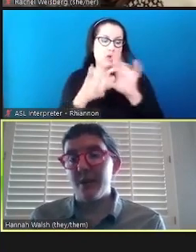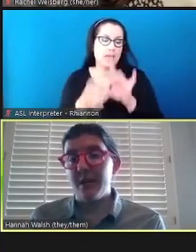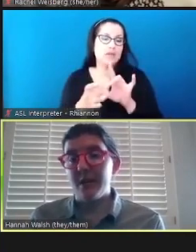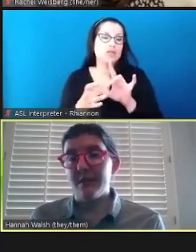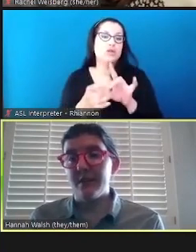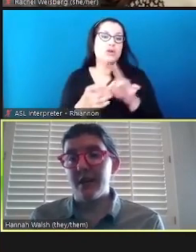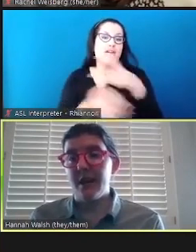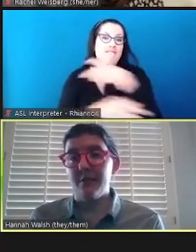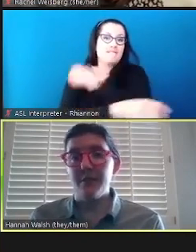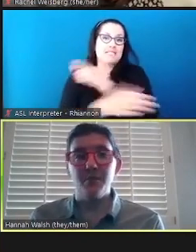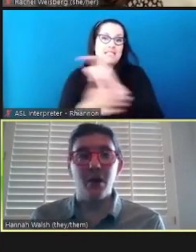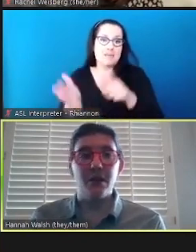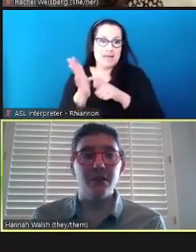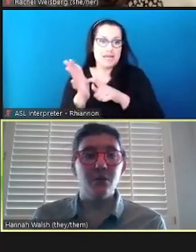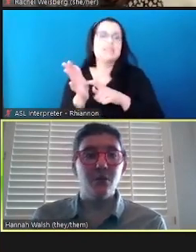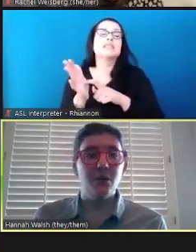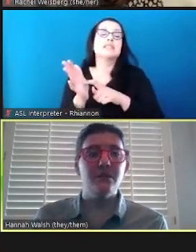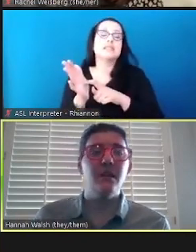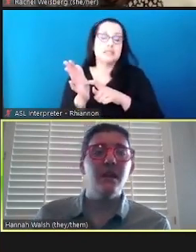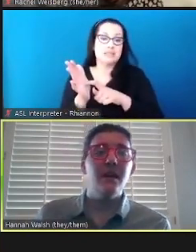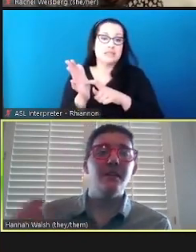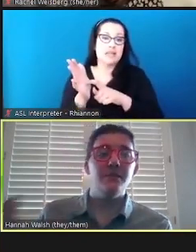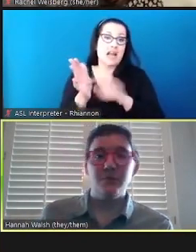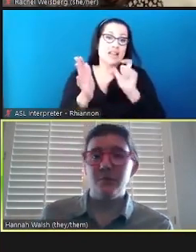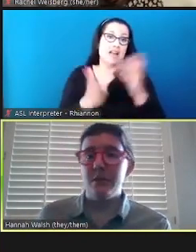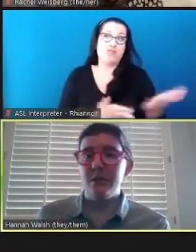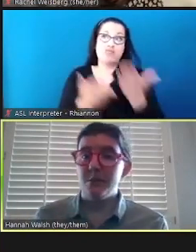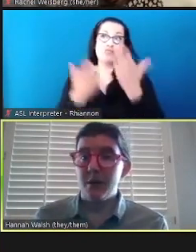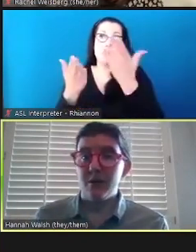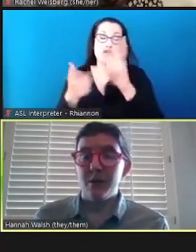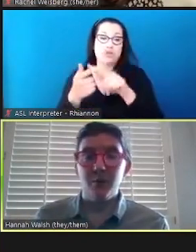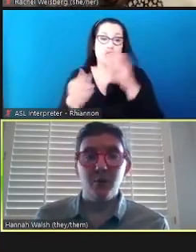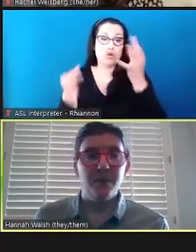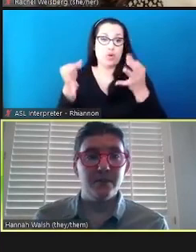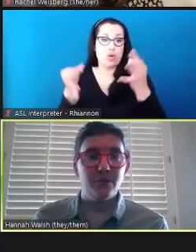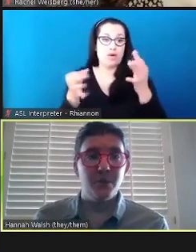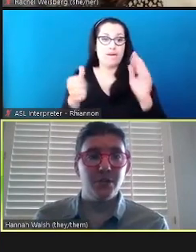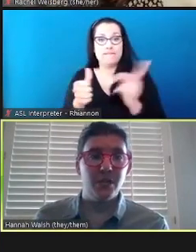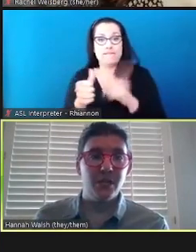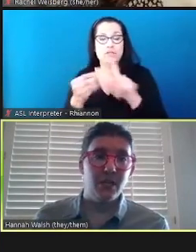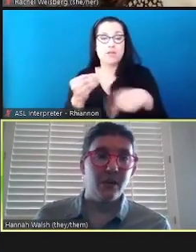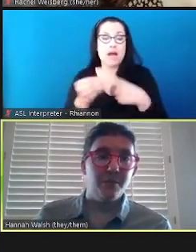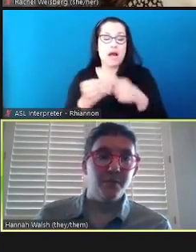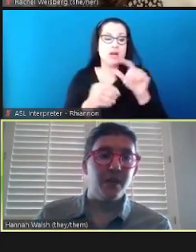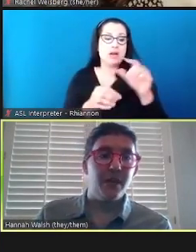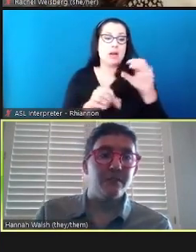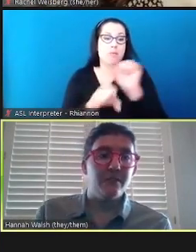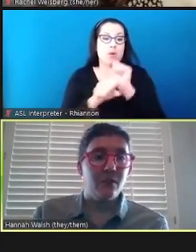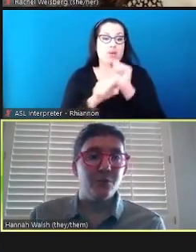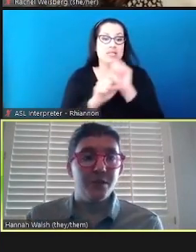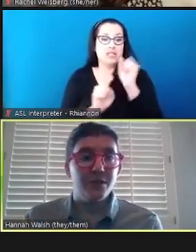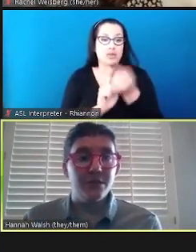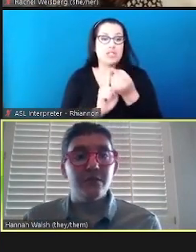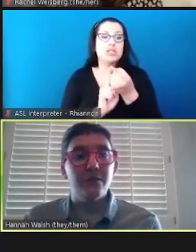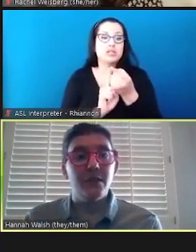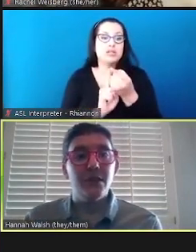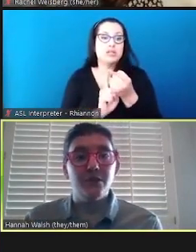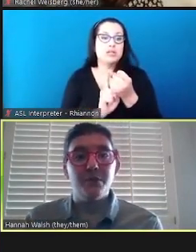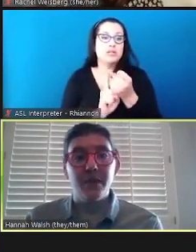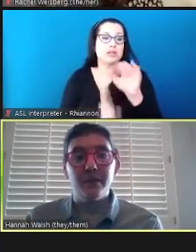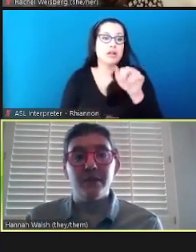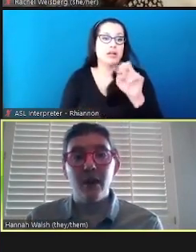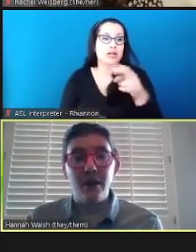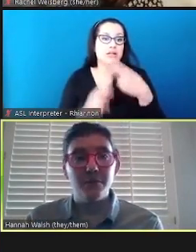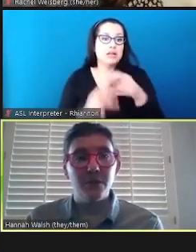vaccine mandates that have been brought in the courts. This first one is about an employment situation. The case is called Bridges v.